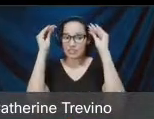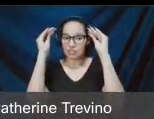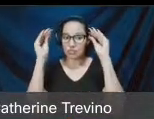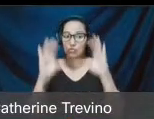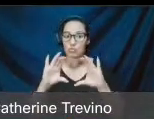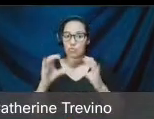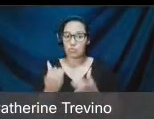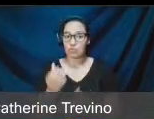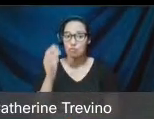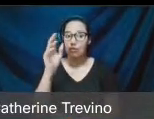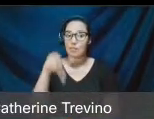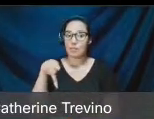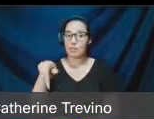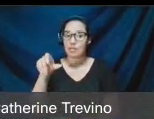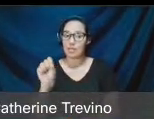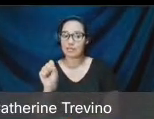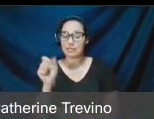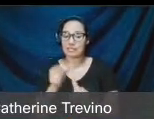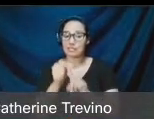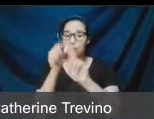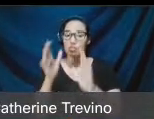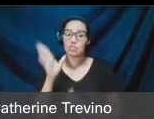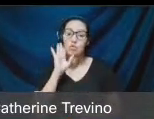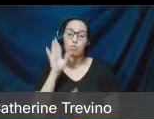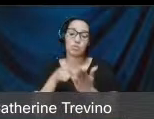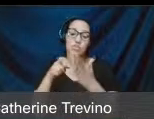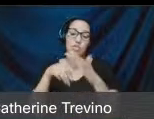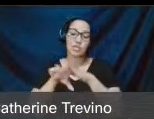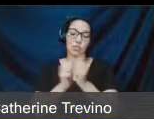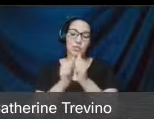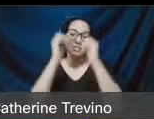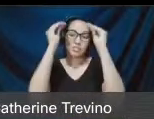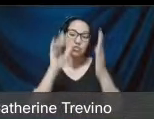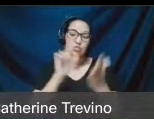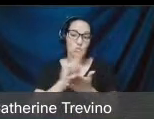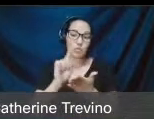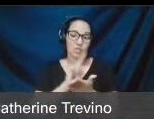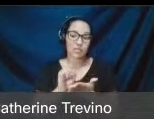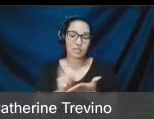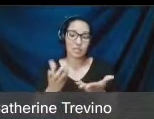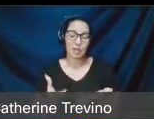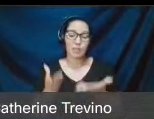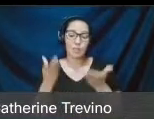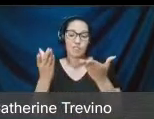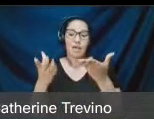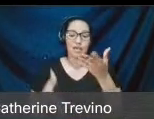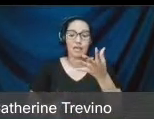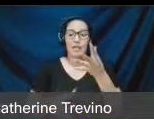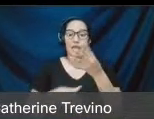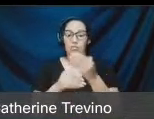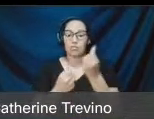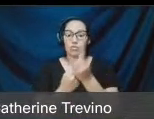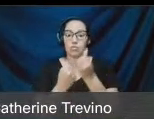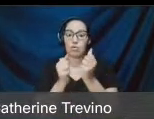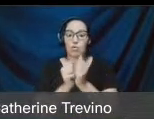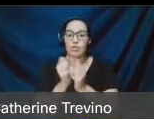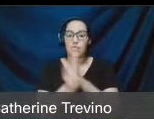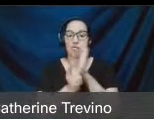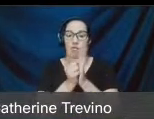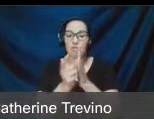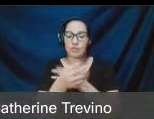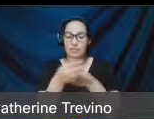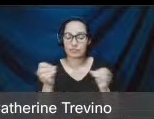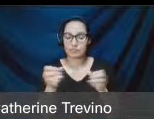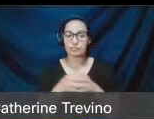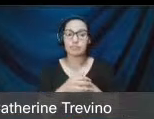PPS curriculum program specialists who will check in with their teachers weekly and provide office hours for extra support. Our PPS coordinators will